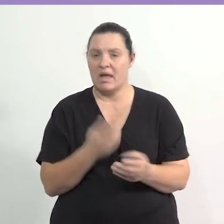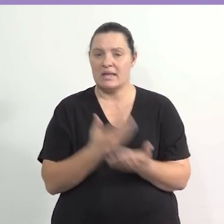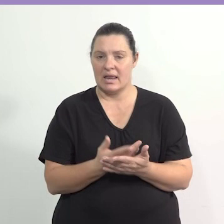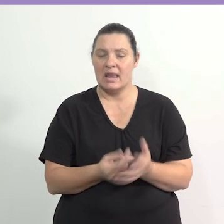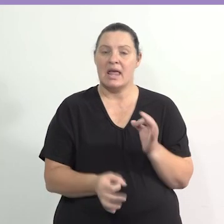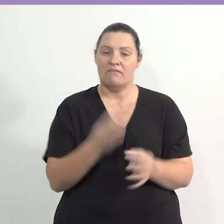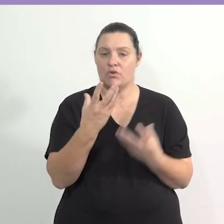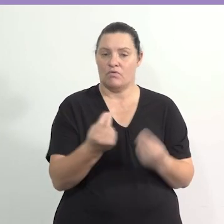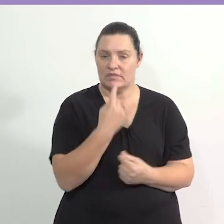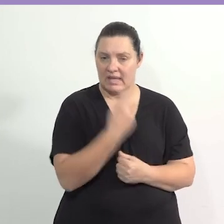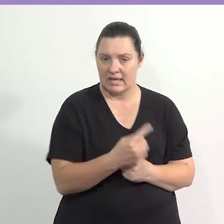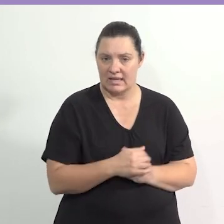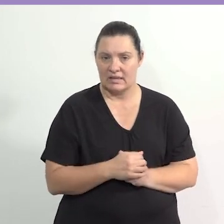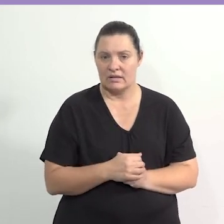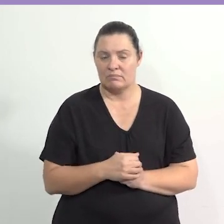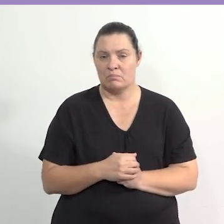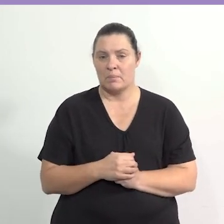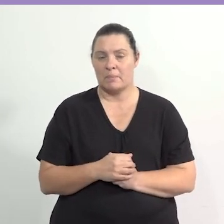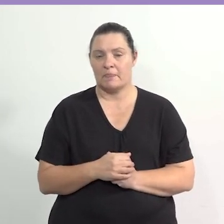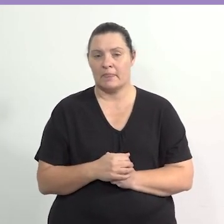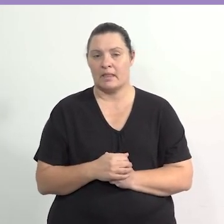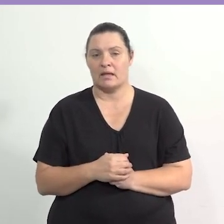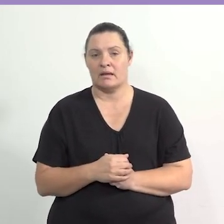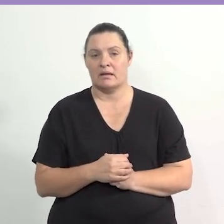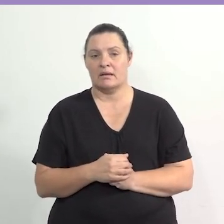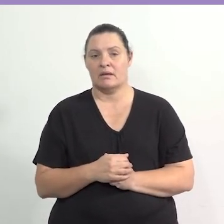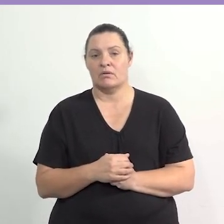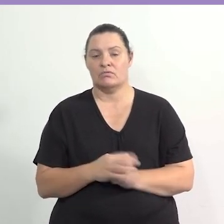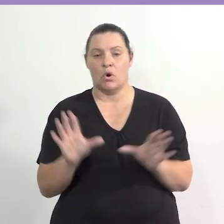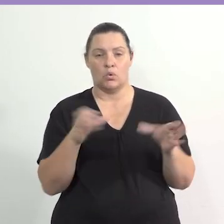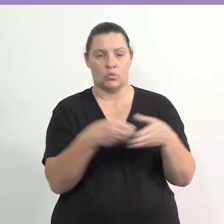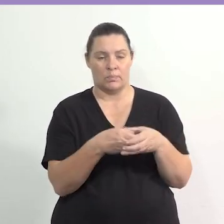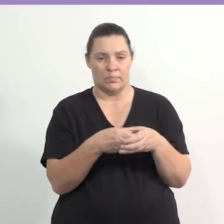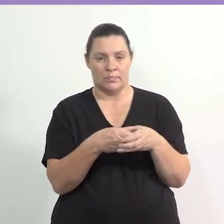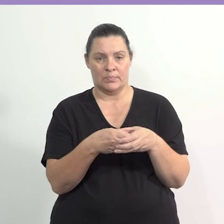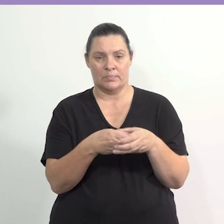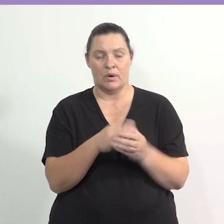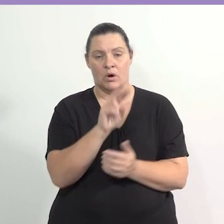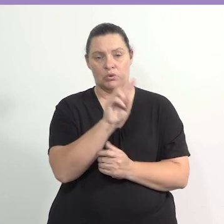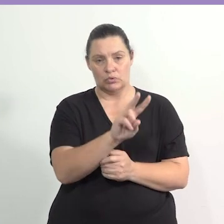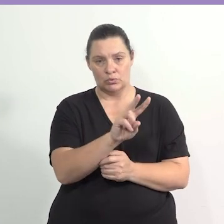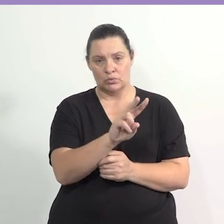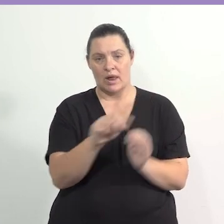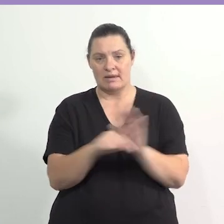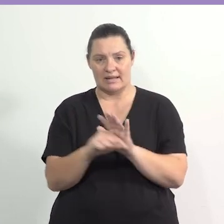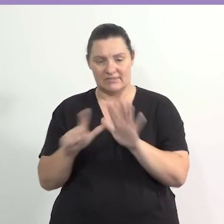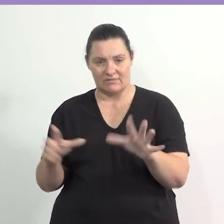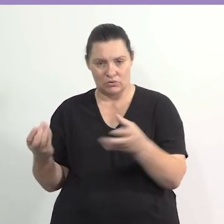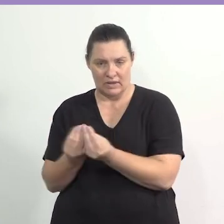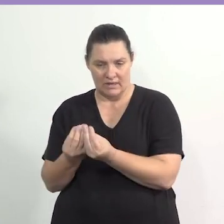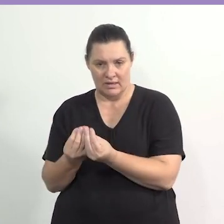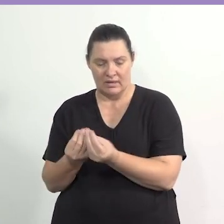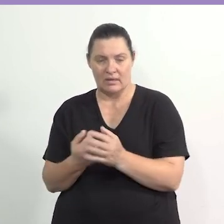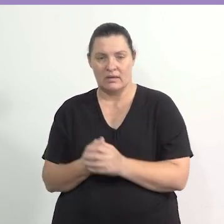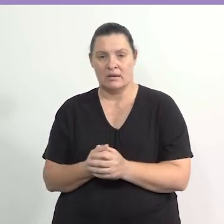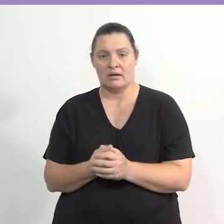could have been if you had said that, if you had decided to group the 2 and the negative 7